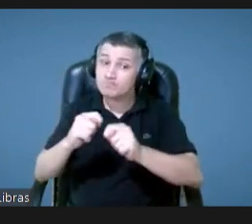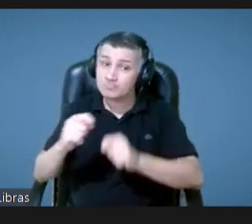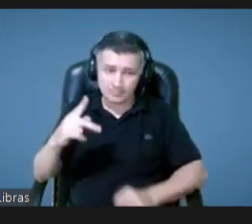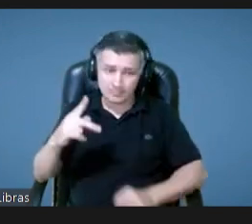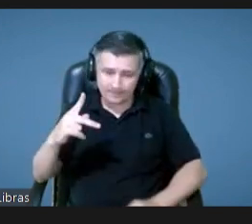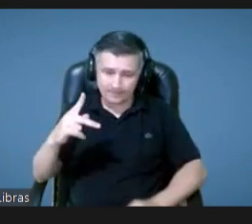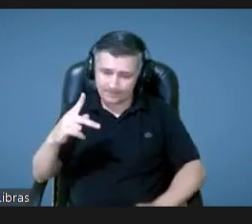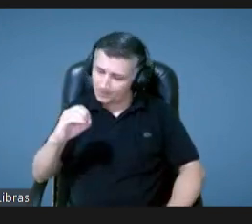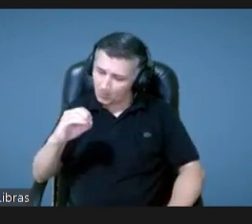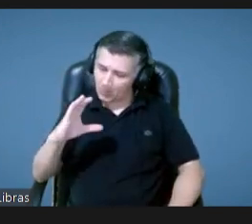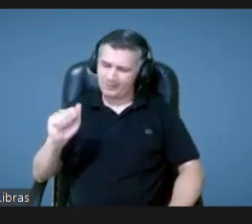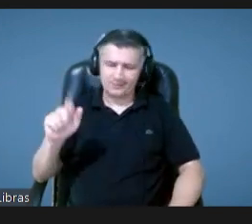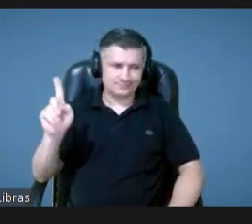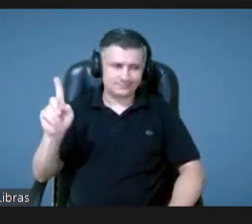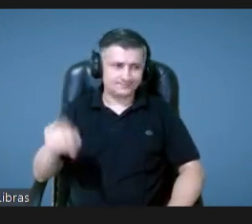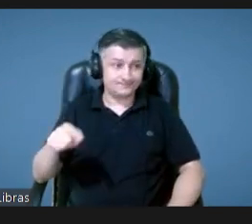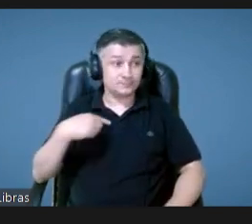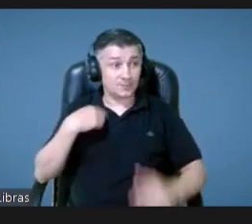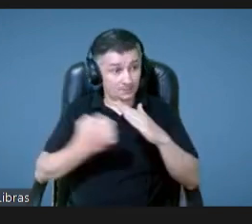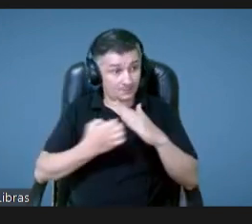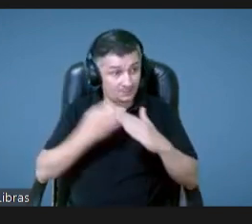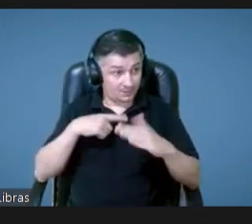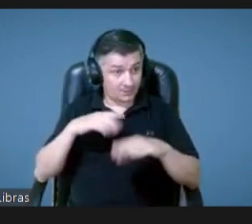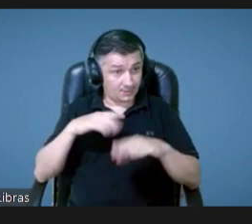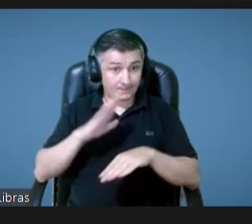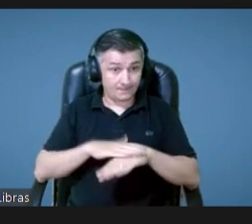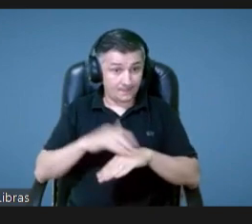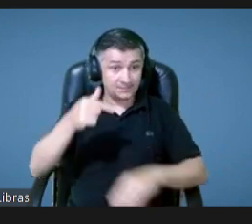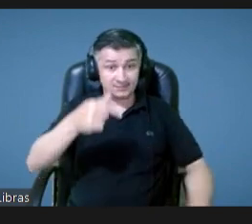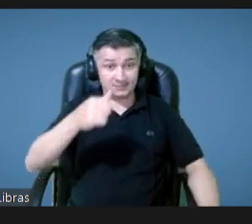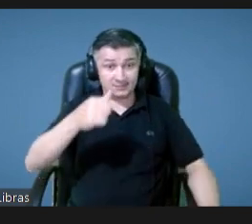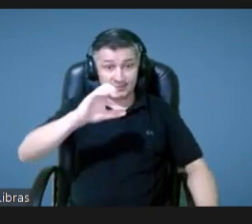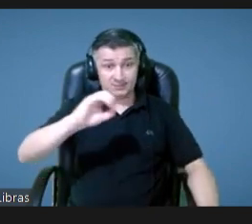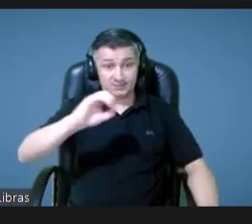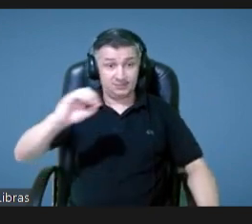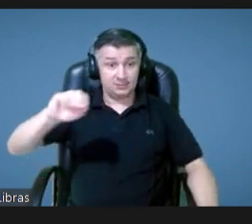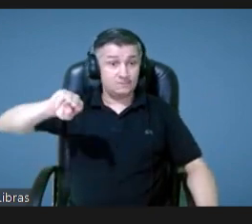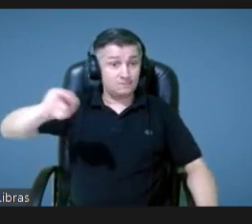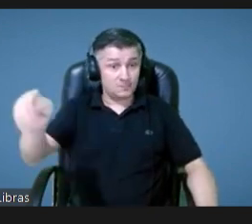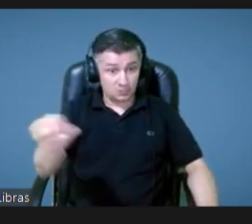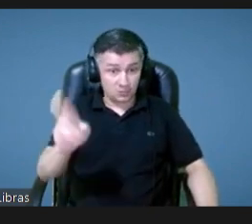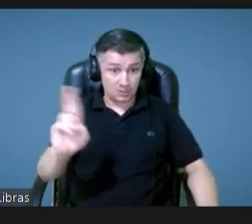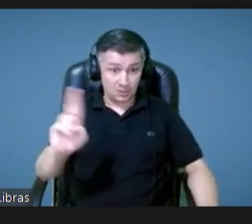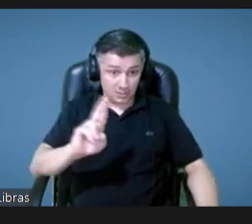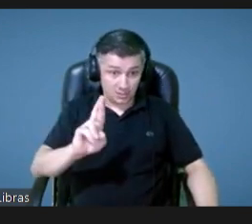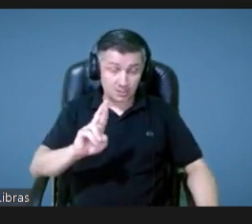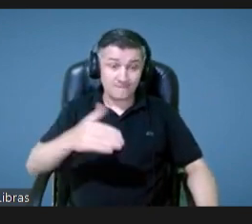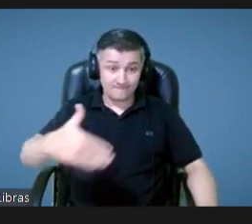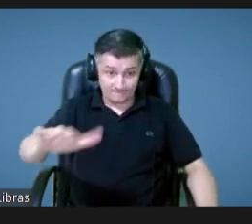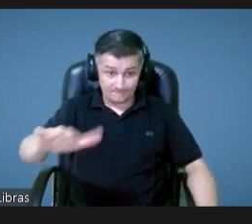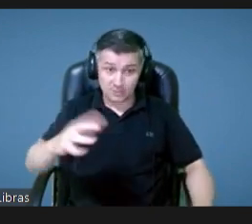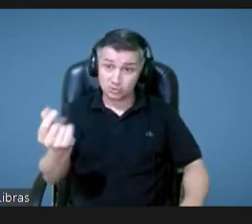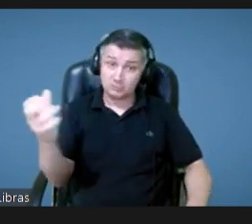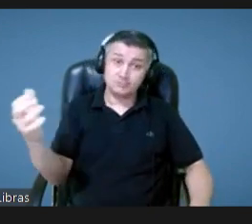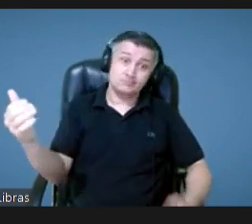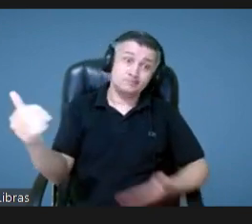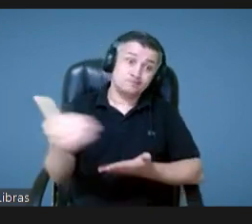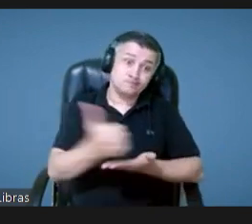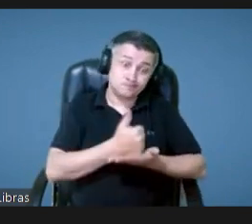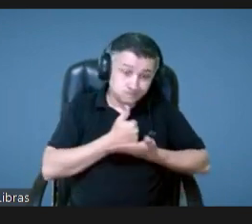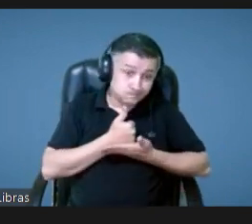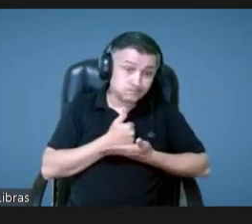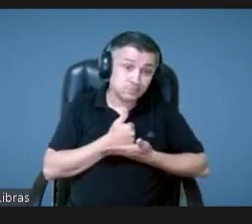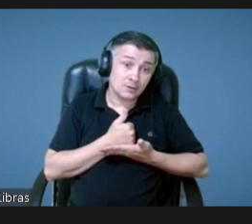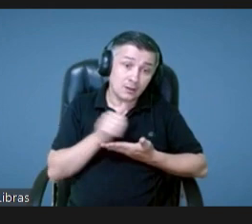And we have to use this method now. The company has over 700 million reais